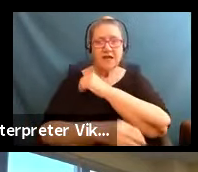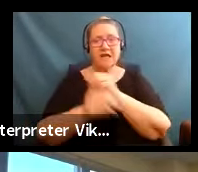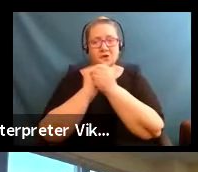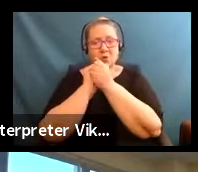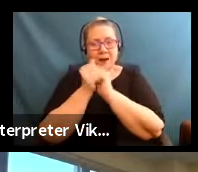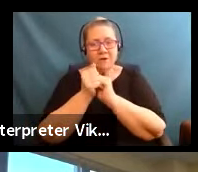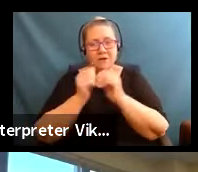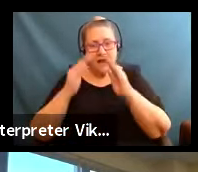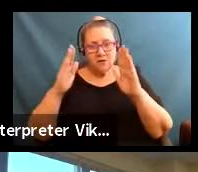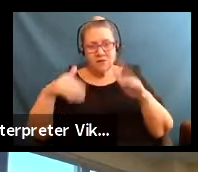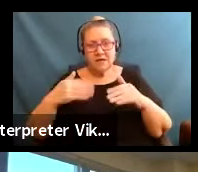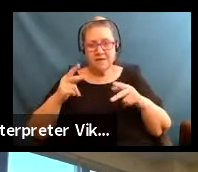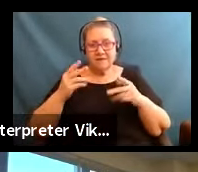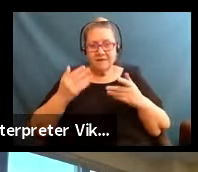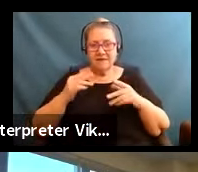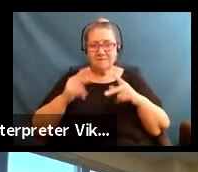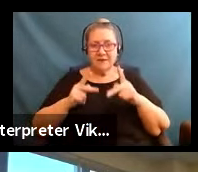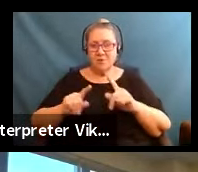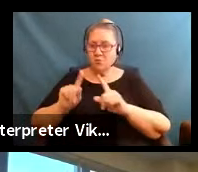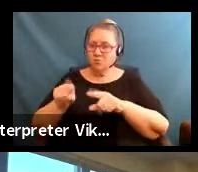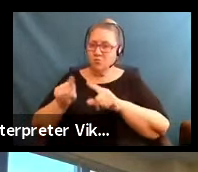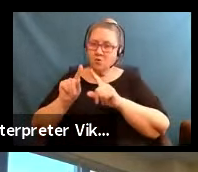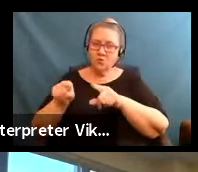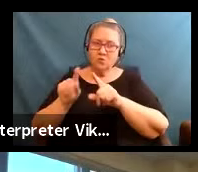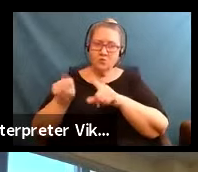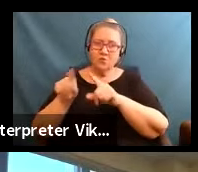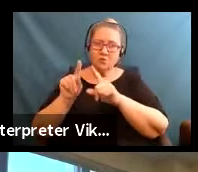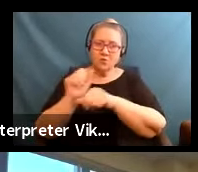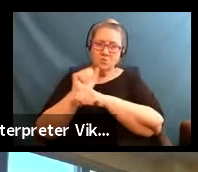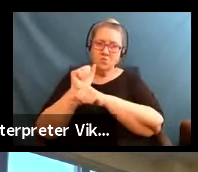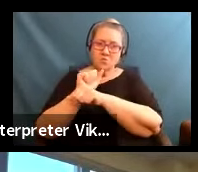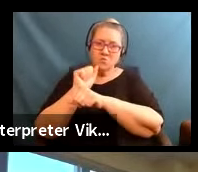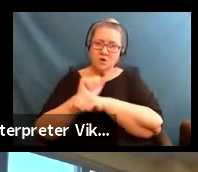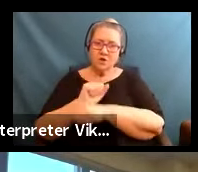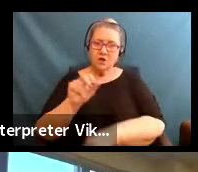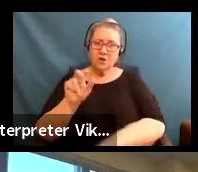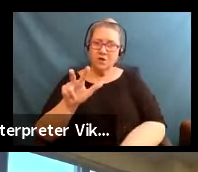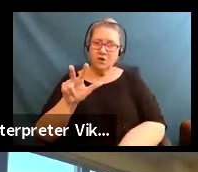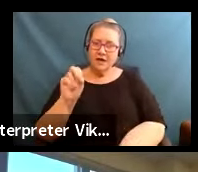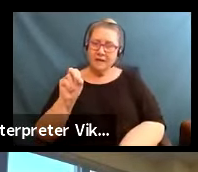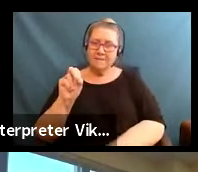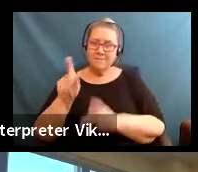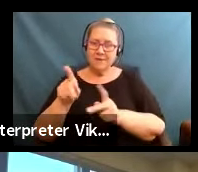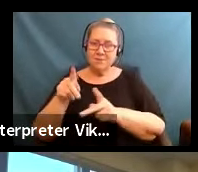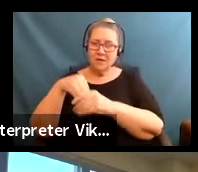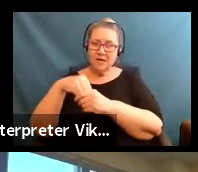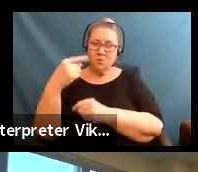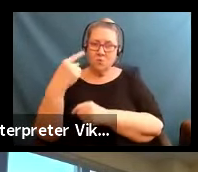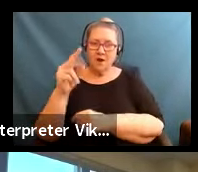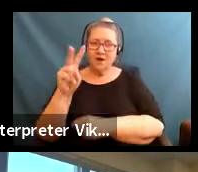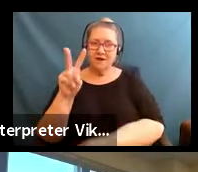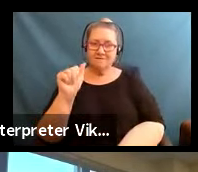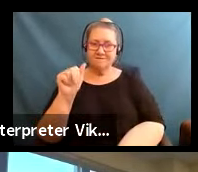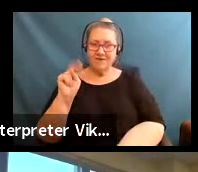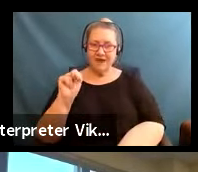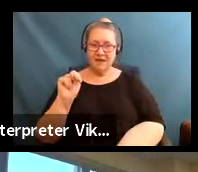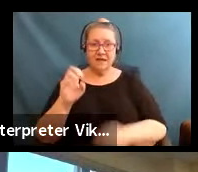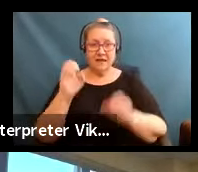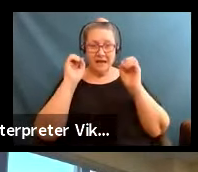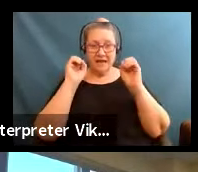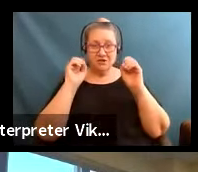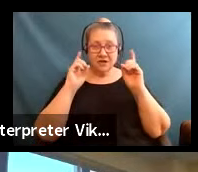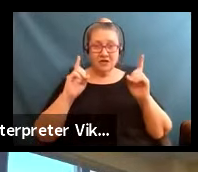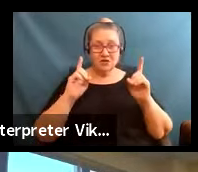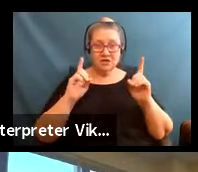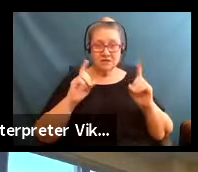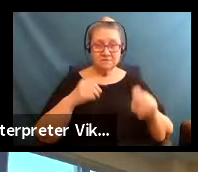work, 30 to a pickup, 30 to a van. The educational level, 3 to